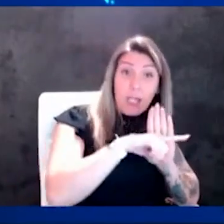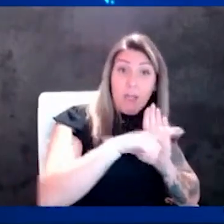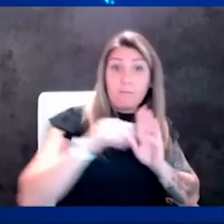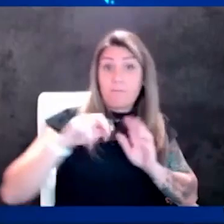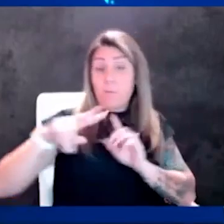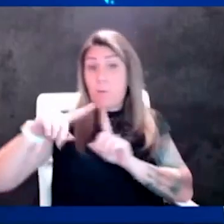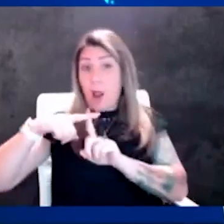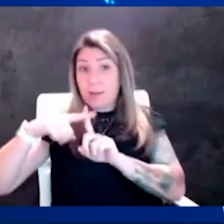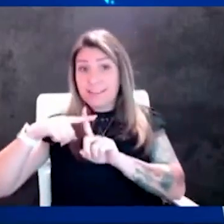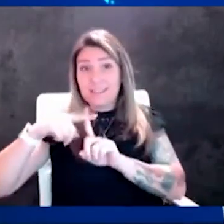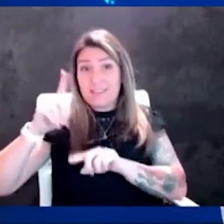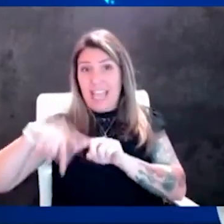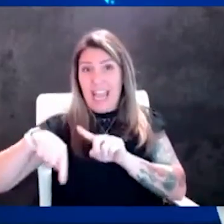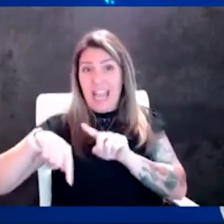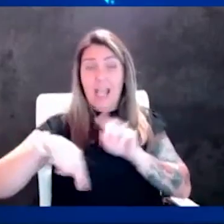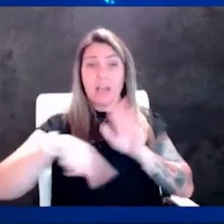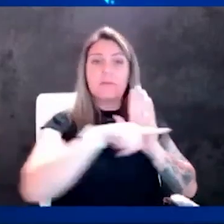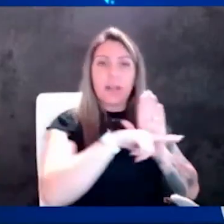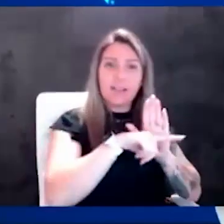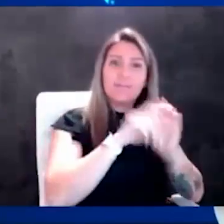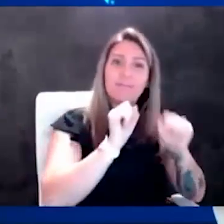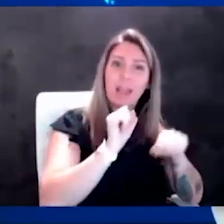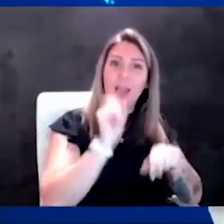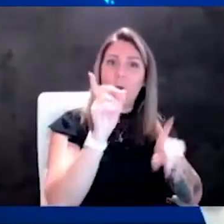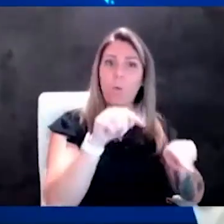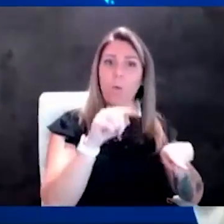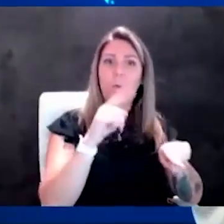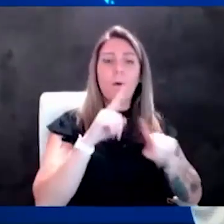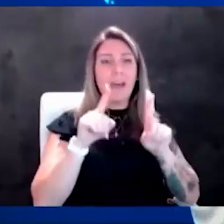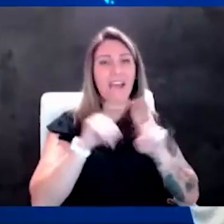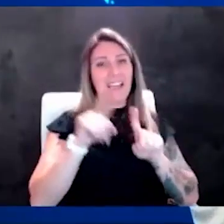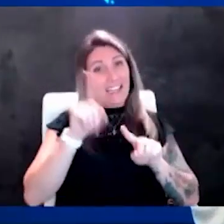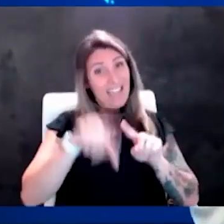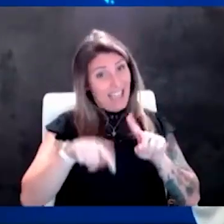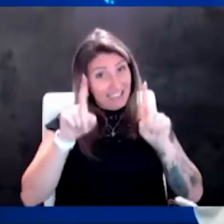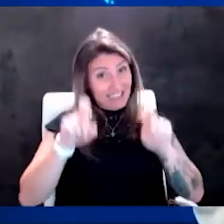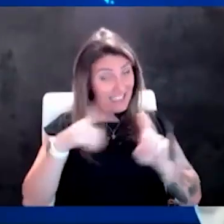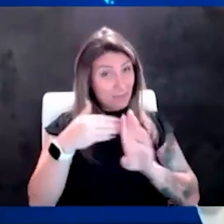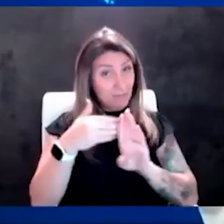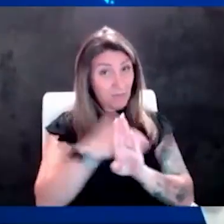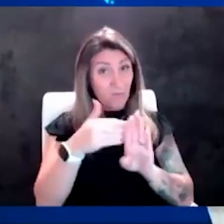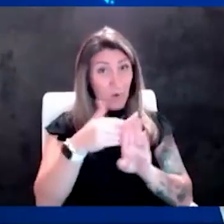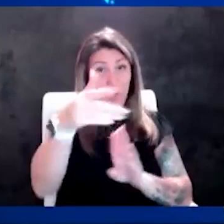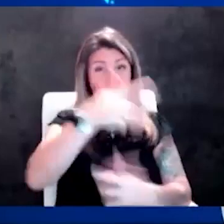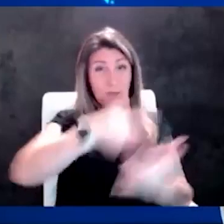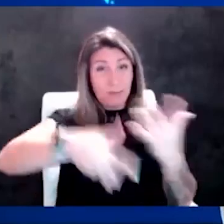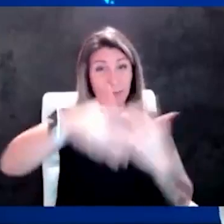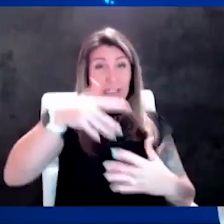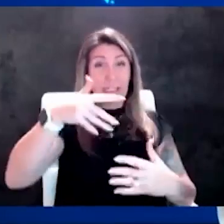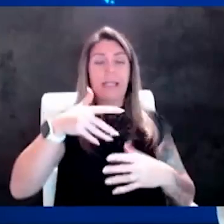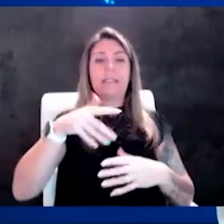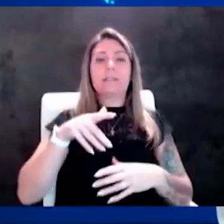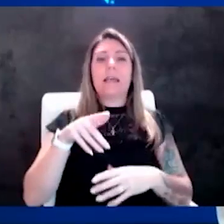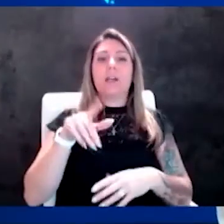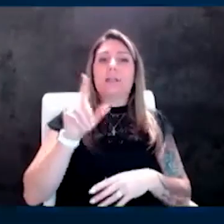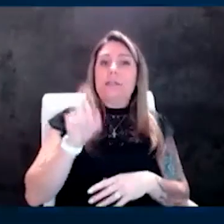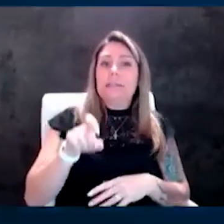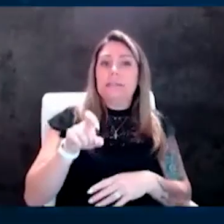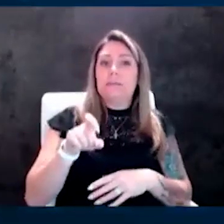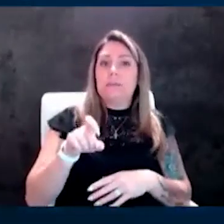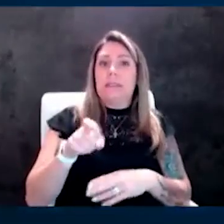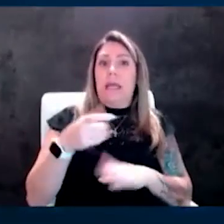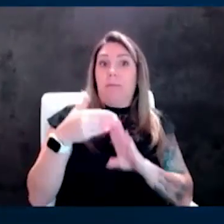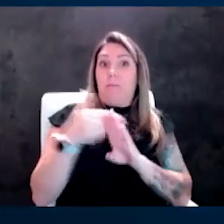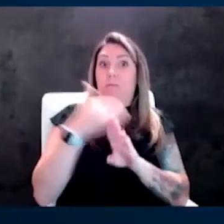can't test 2 days beforehand because it's very dynamic as you're around this person in your home. You got to kind of test right before you go. Yeah. Just got a really